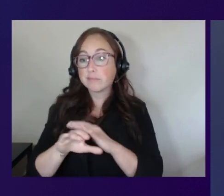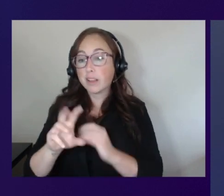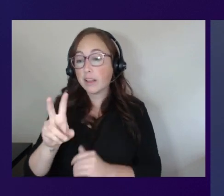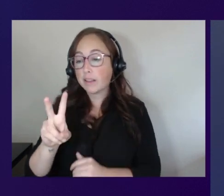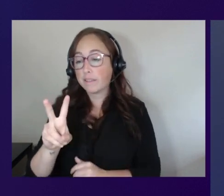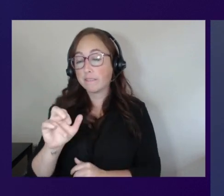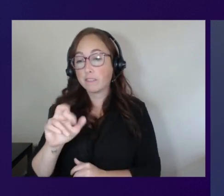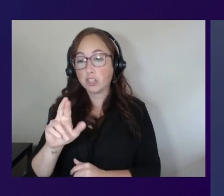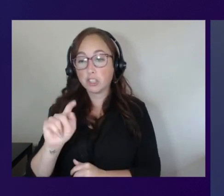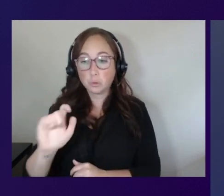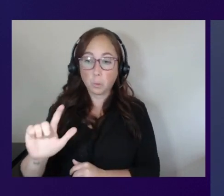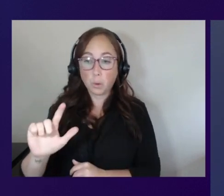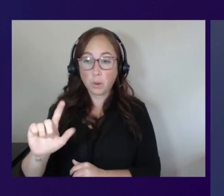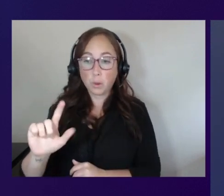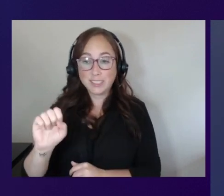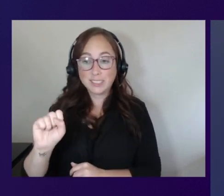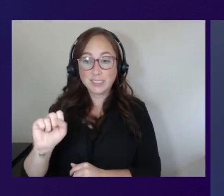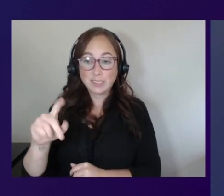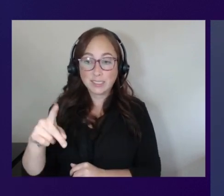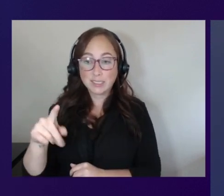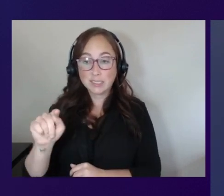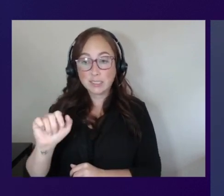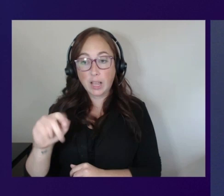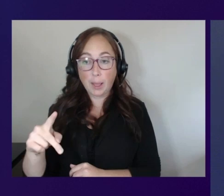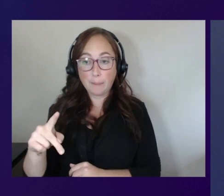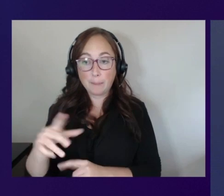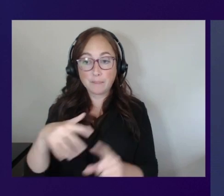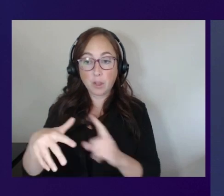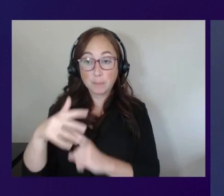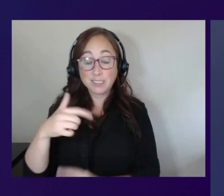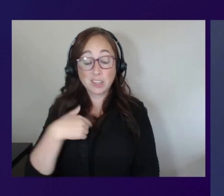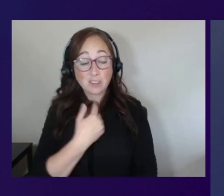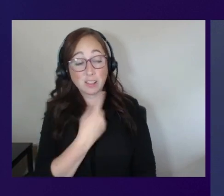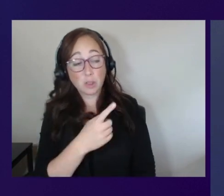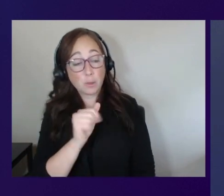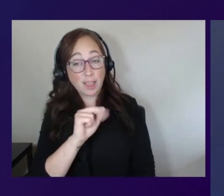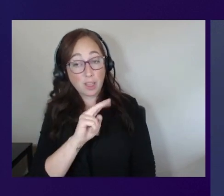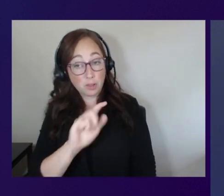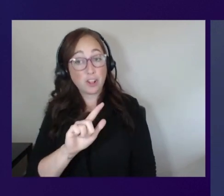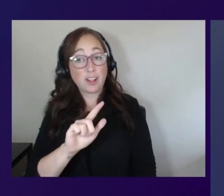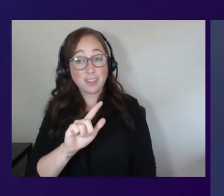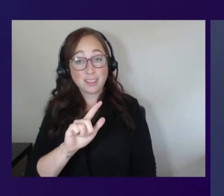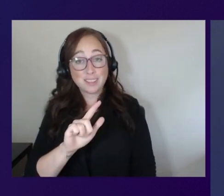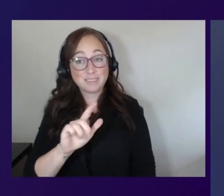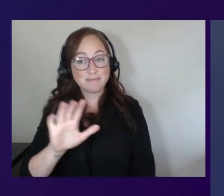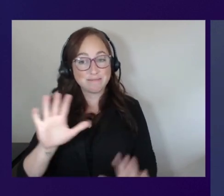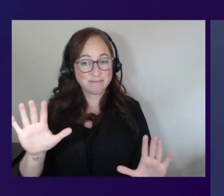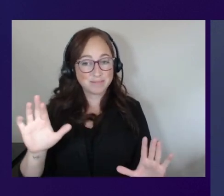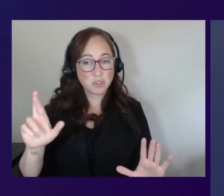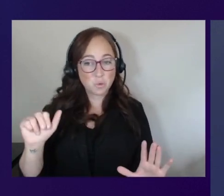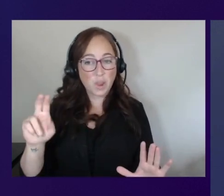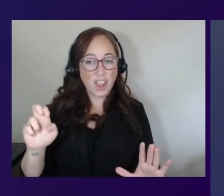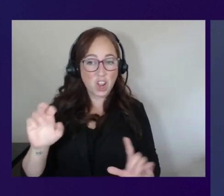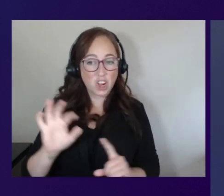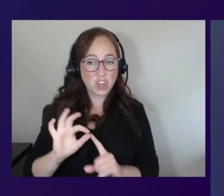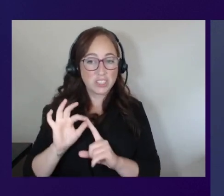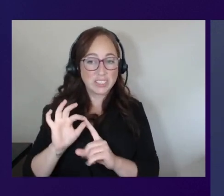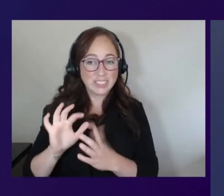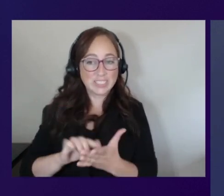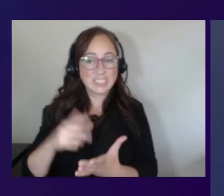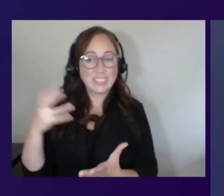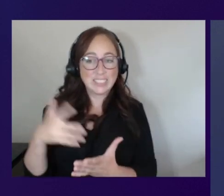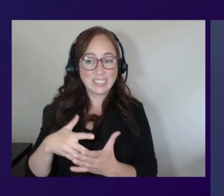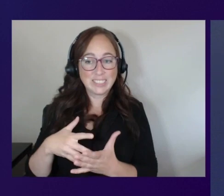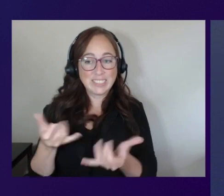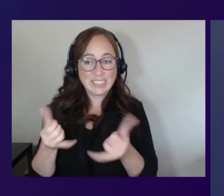like basically, and I'll tell you, Ariel, it's very rare these days. I still do a little bit of coding every